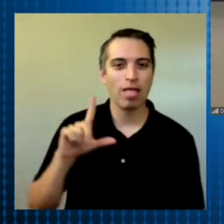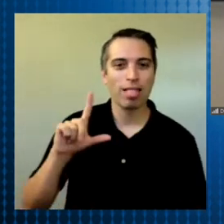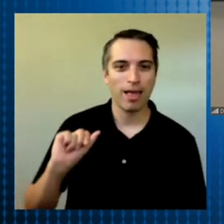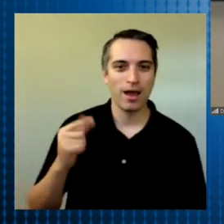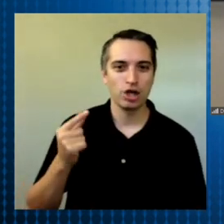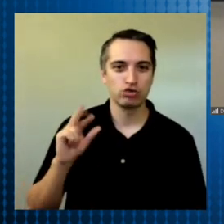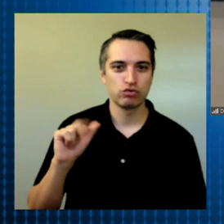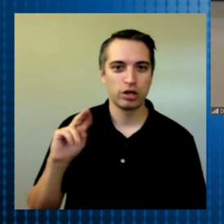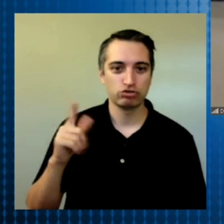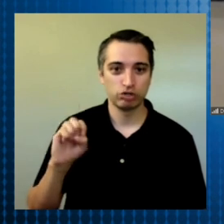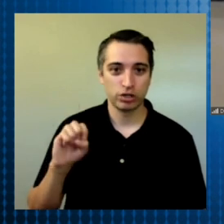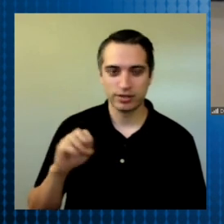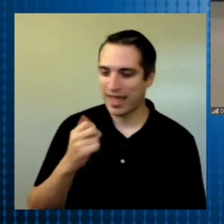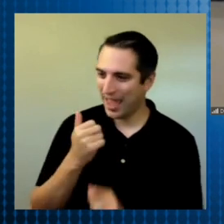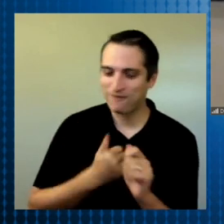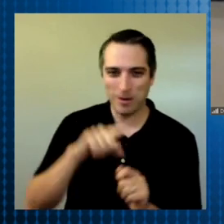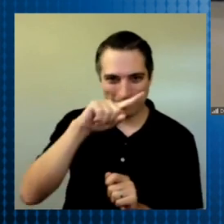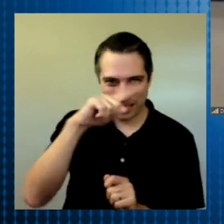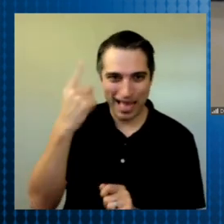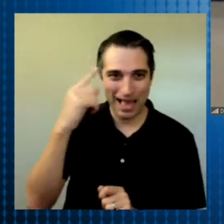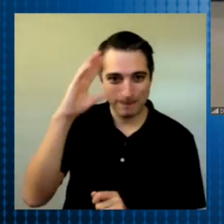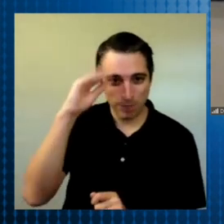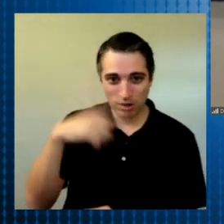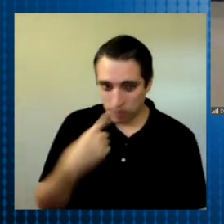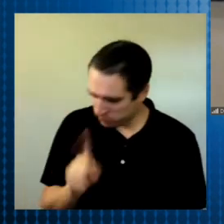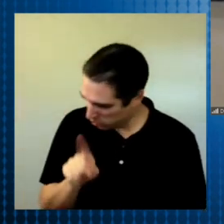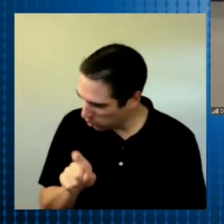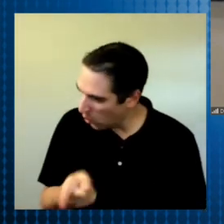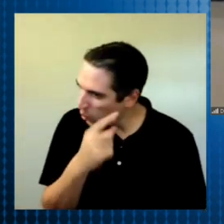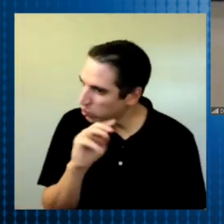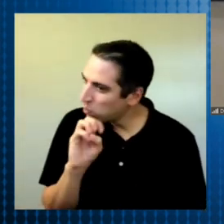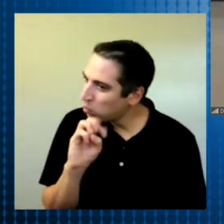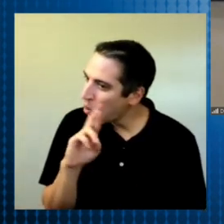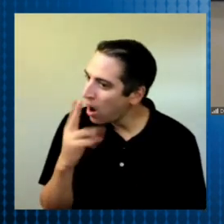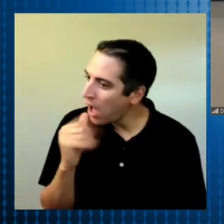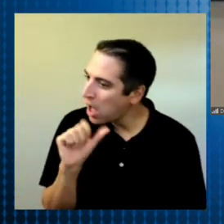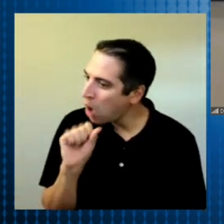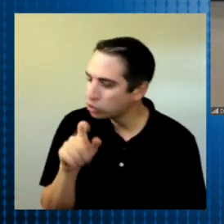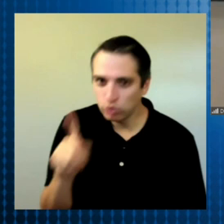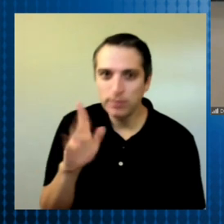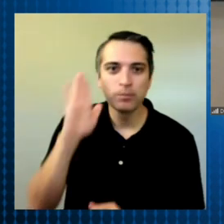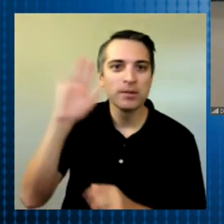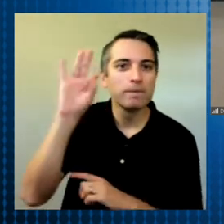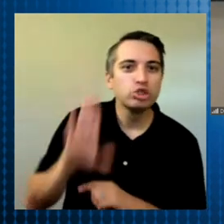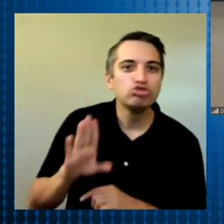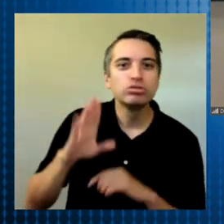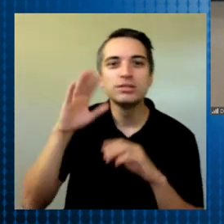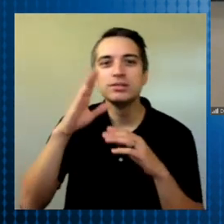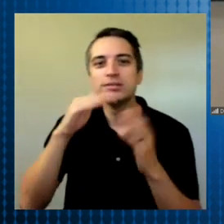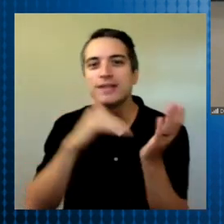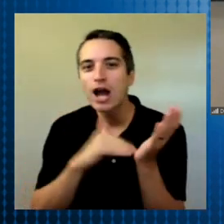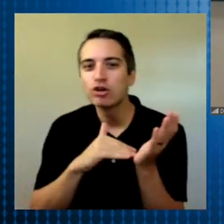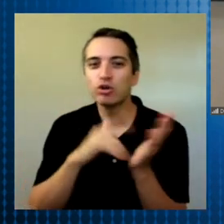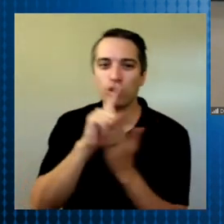told, you're going to go to Morehouse. You're going to be a preacher or a doctor or a lawyer. So my cousin now, who's also from LaGrange, he